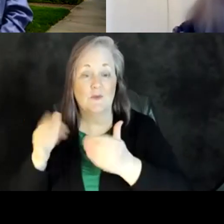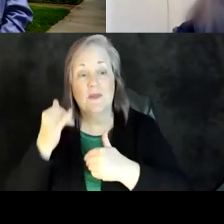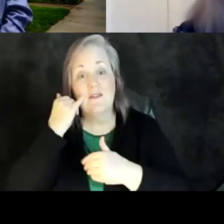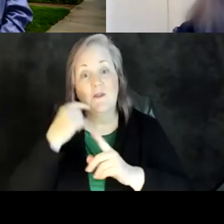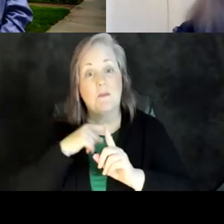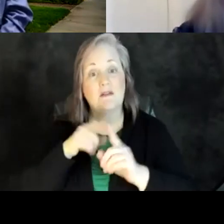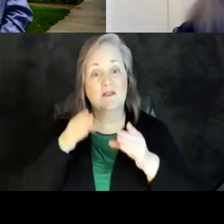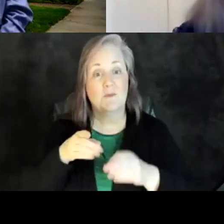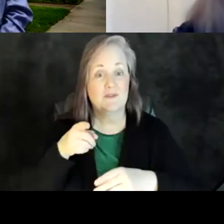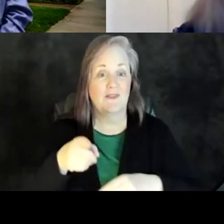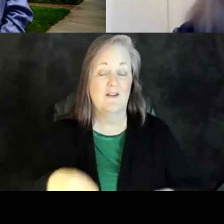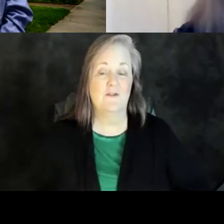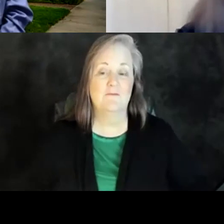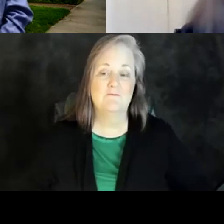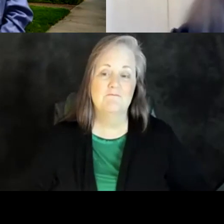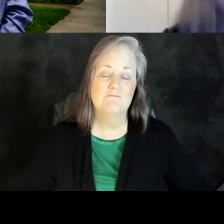person.